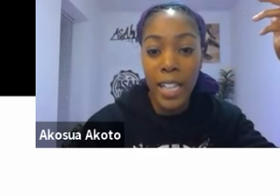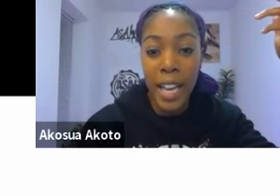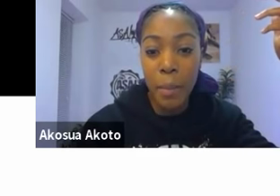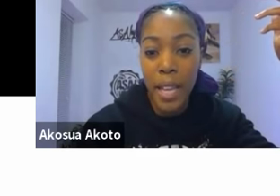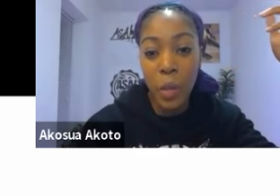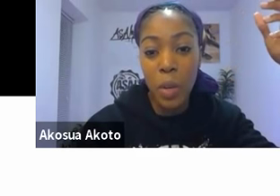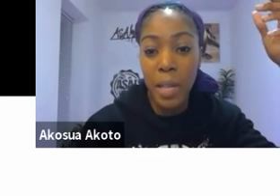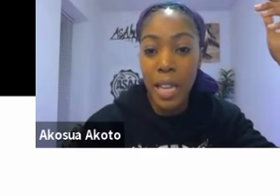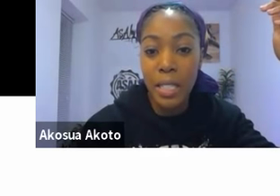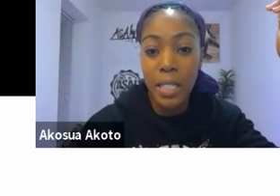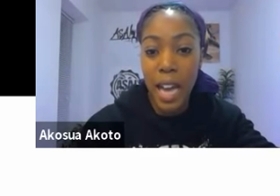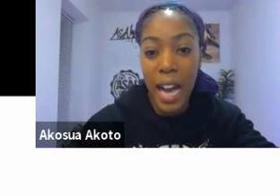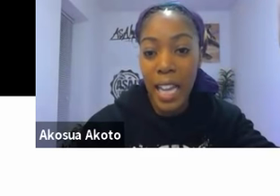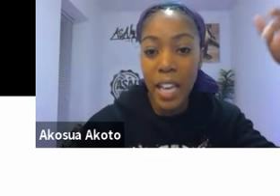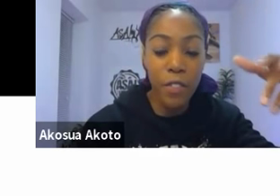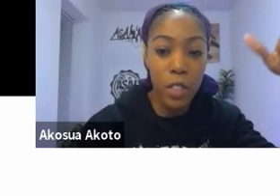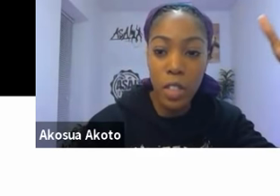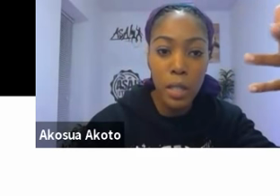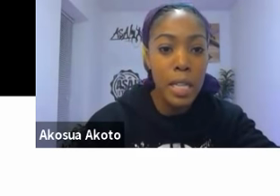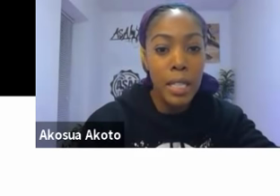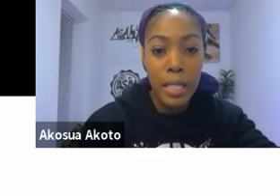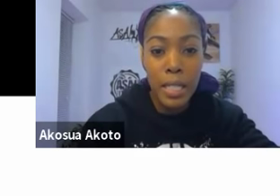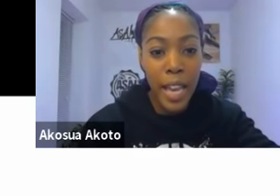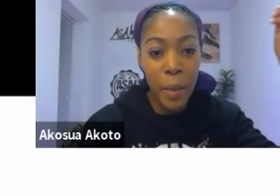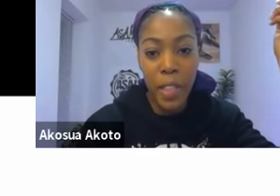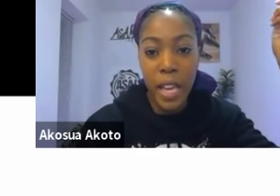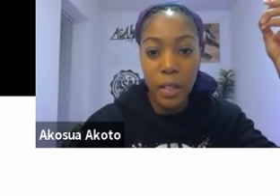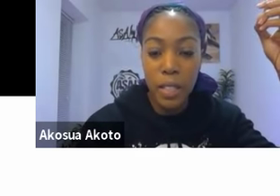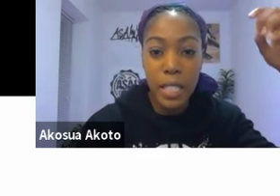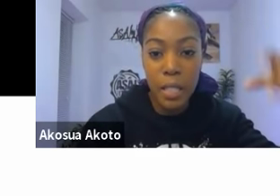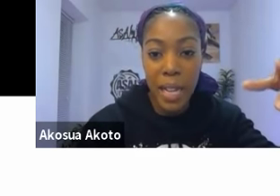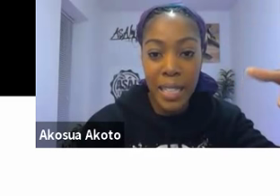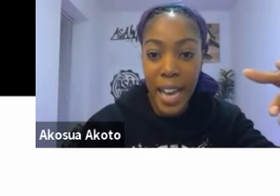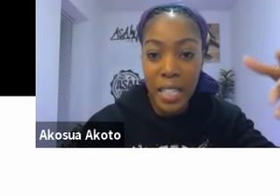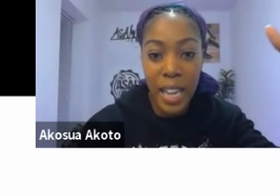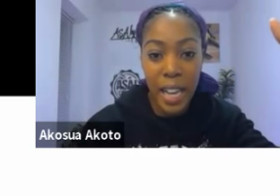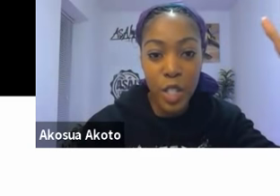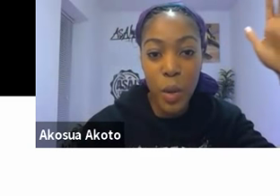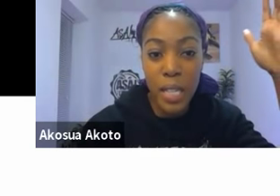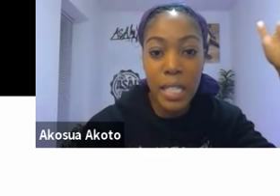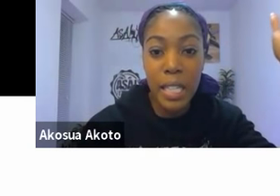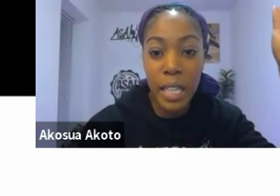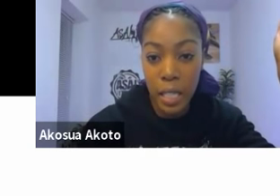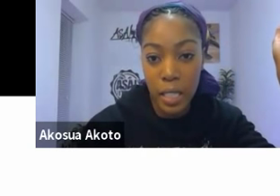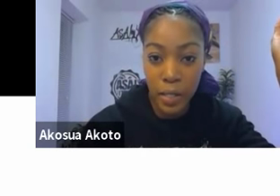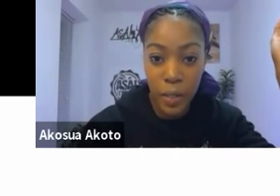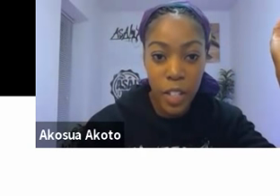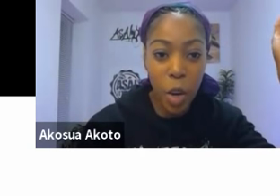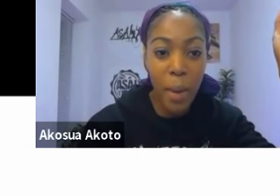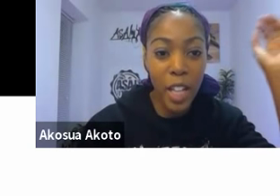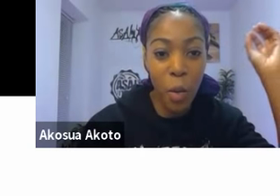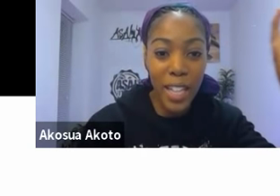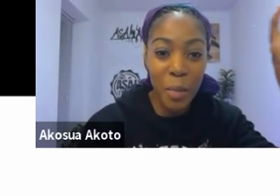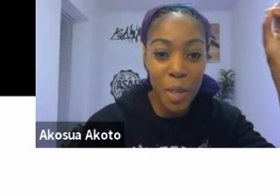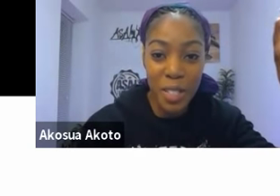old Ghanaian men and women dancing to High Life, the same thing. This is my dad's dance to a T.